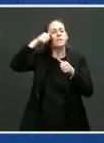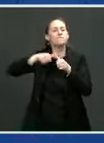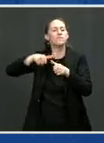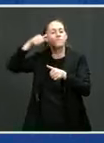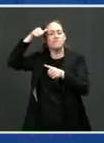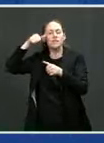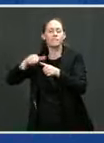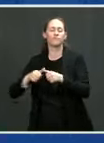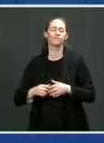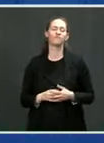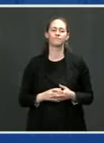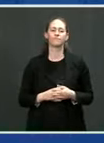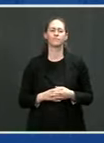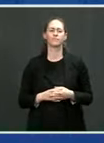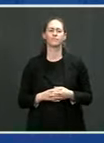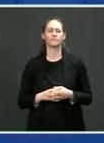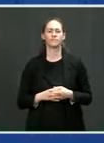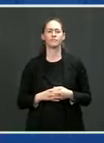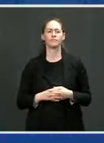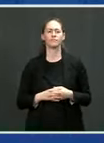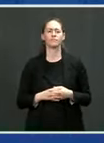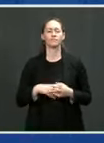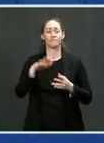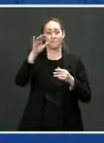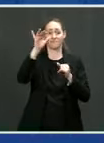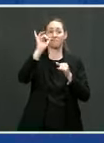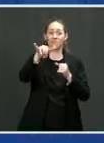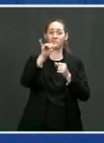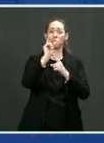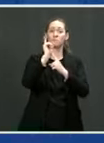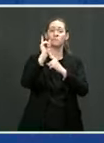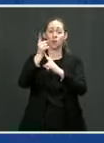And there are going to be people celebrating Billy's life.